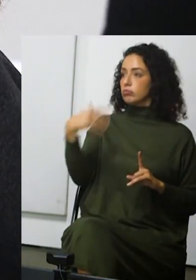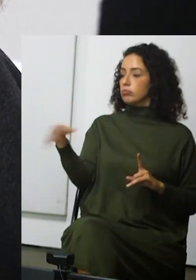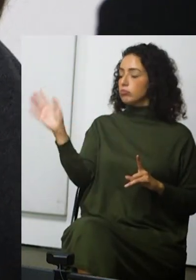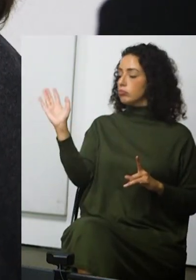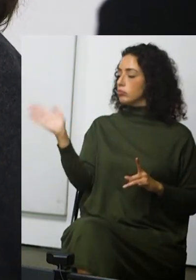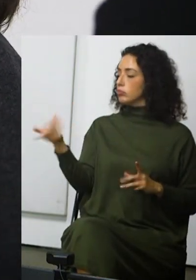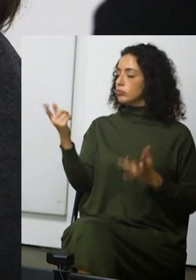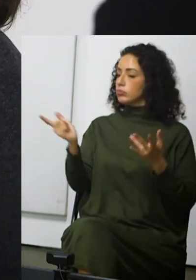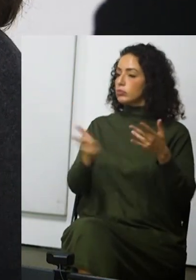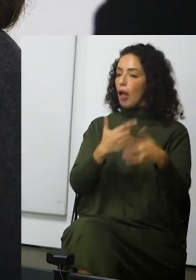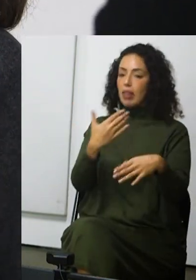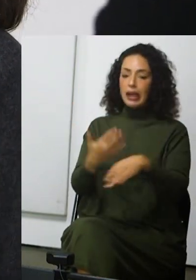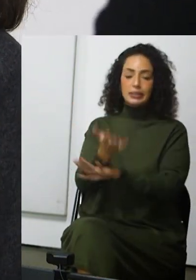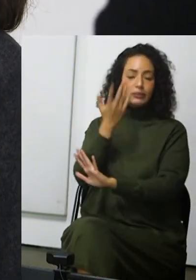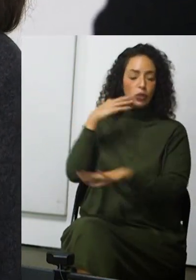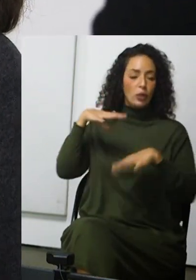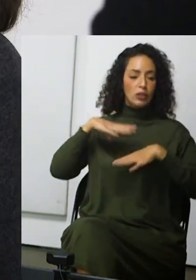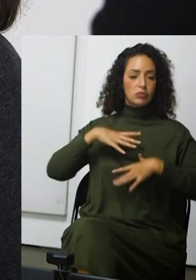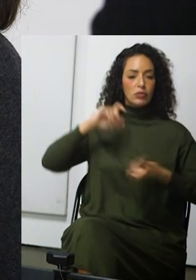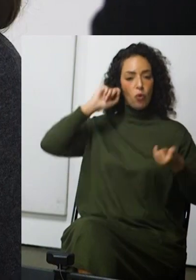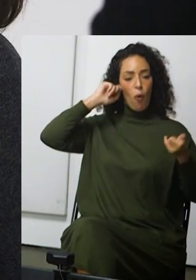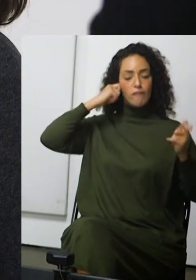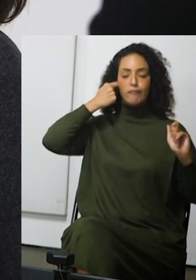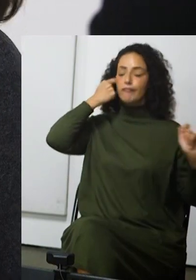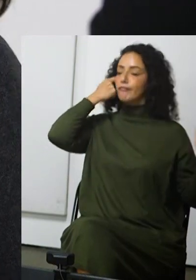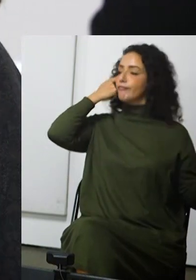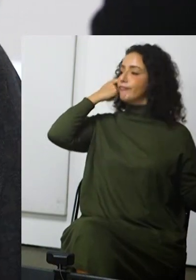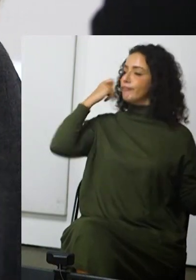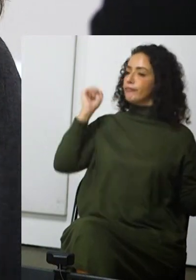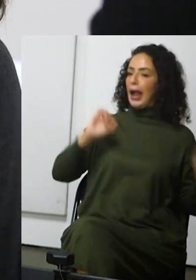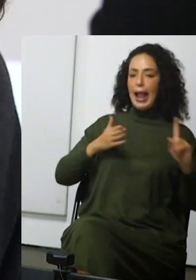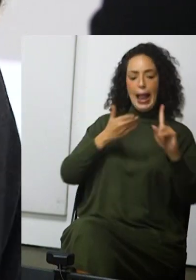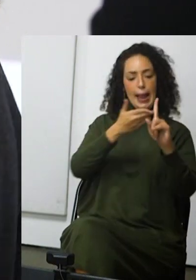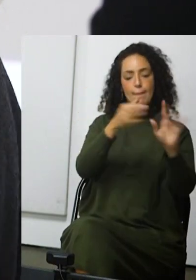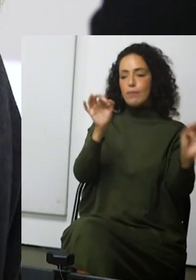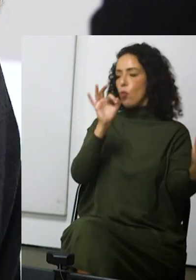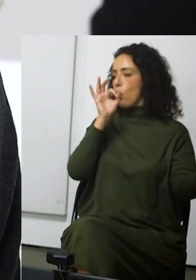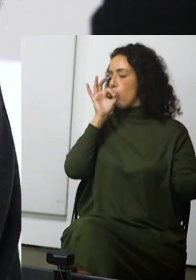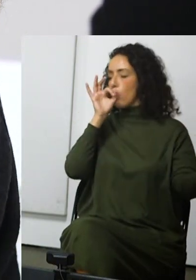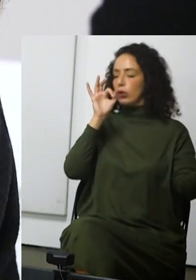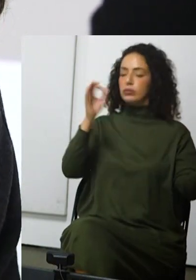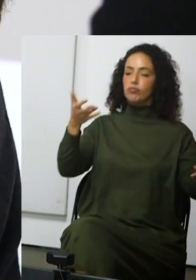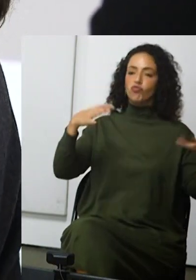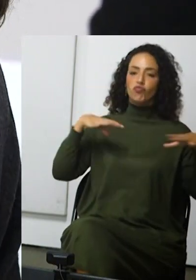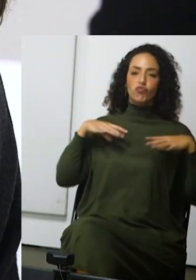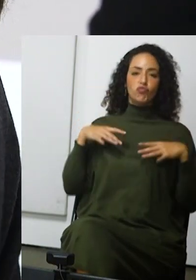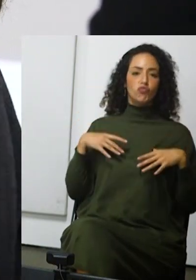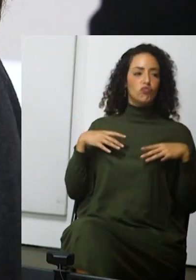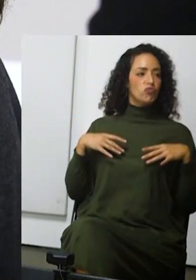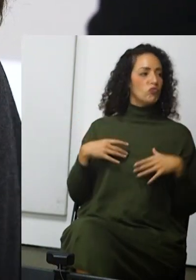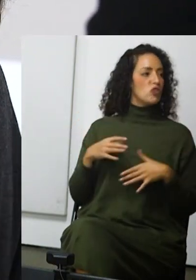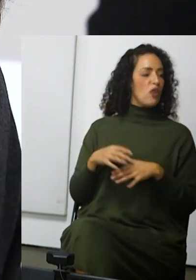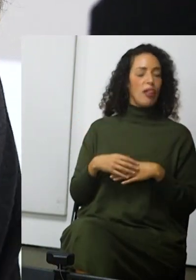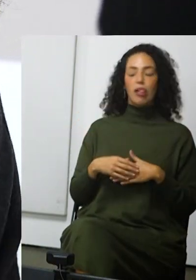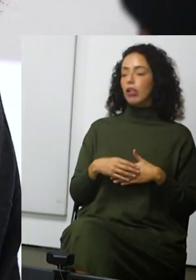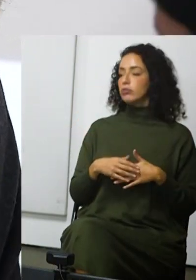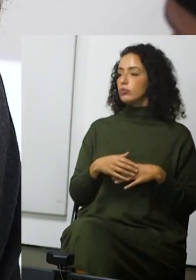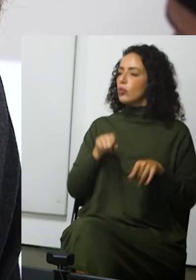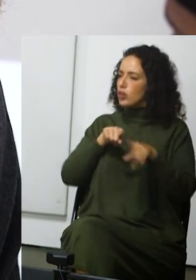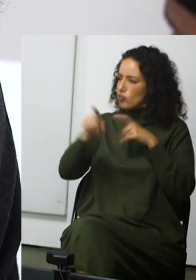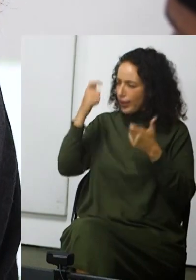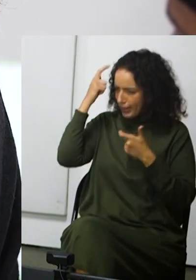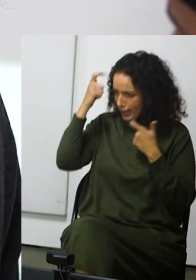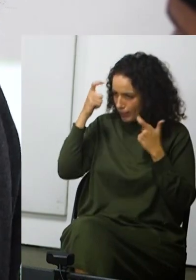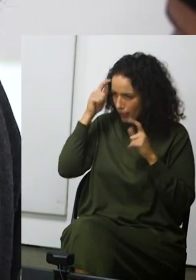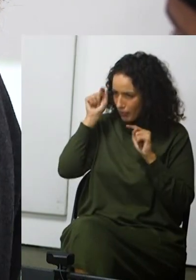we're resting, but without any purpose. And I think that that's something that I really try and think about if